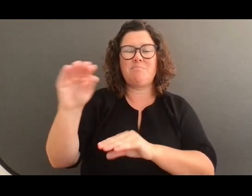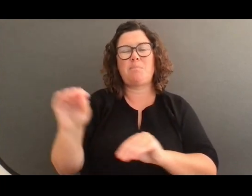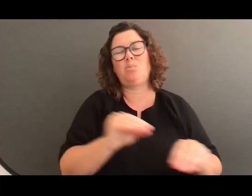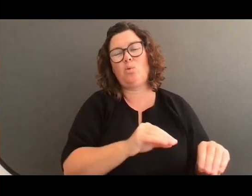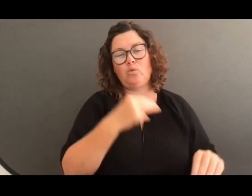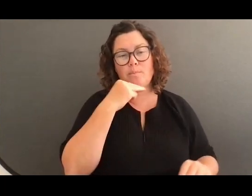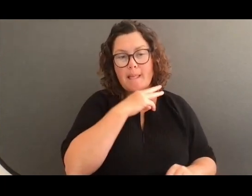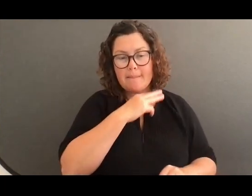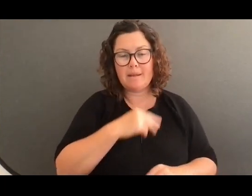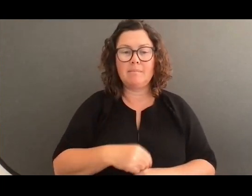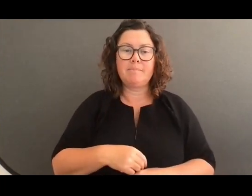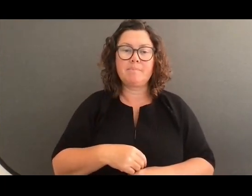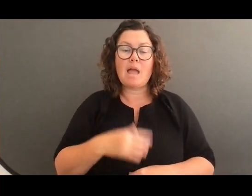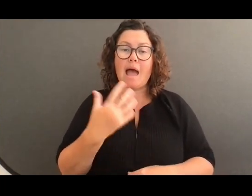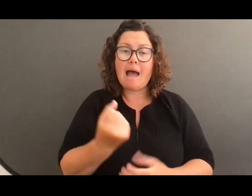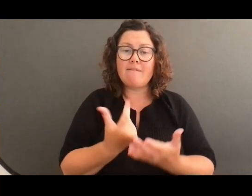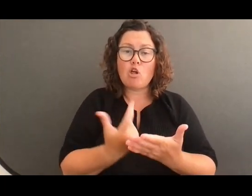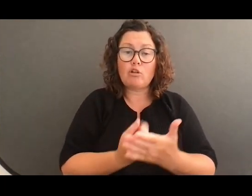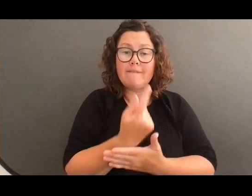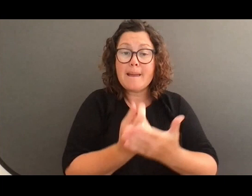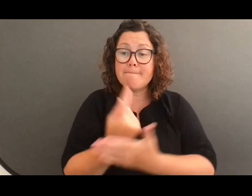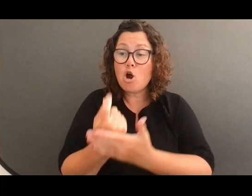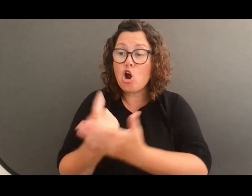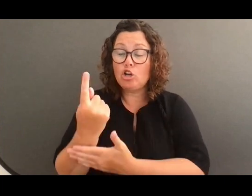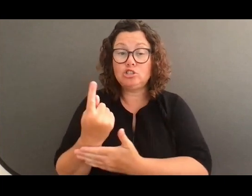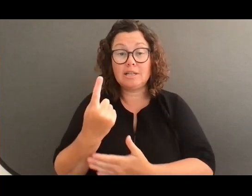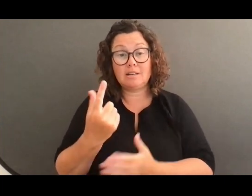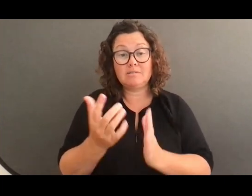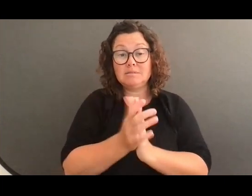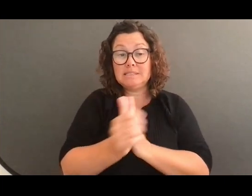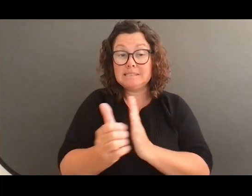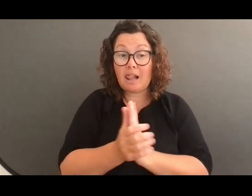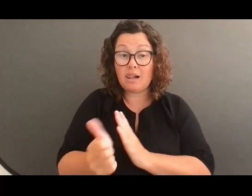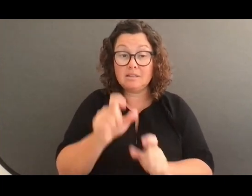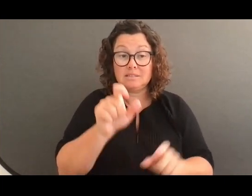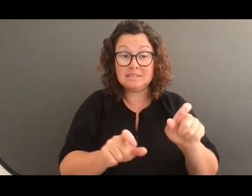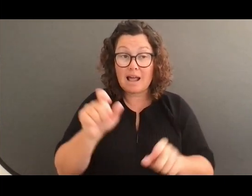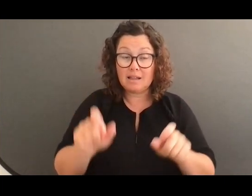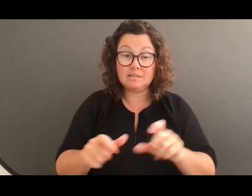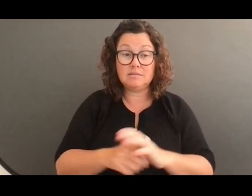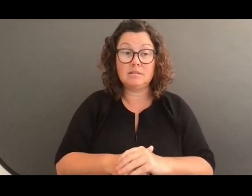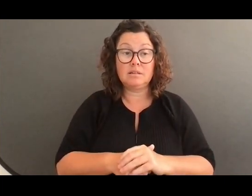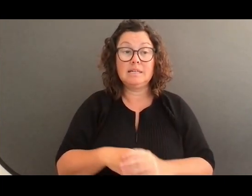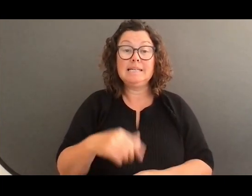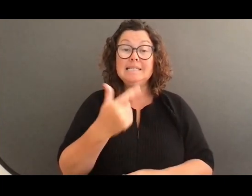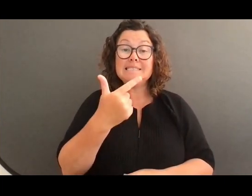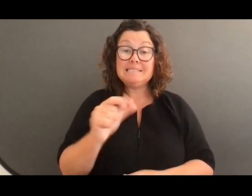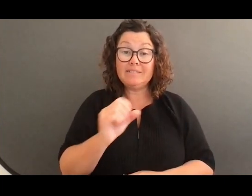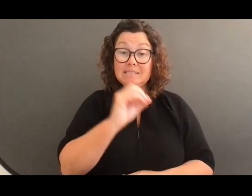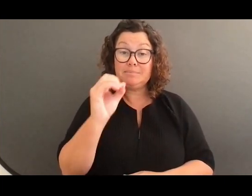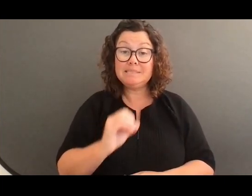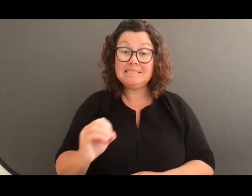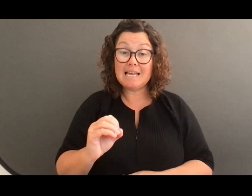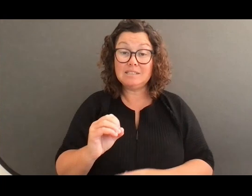city, it's a regional city. We have about 27% of the population who are Māori, as well as very active Pacific and migrant communities, but we have